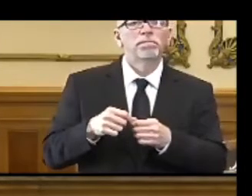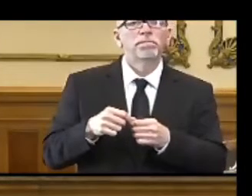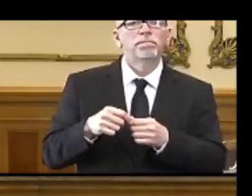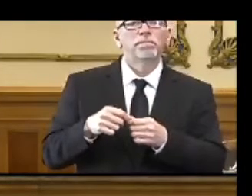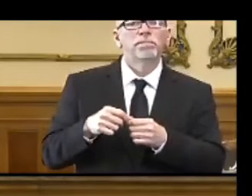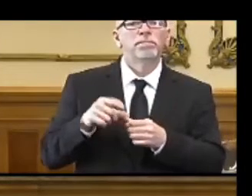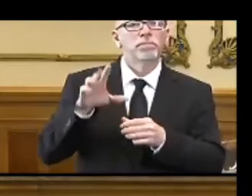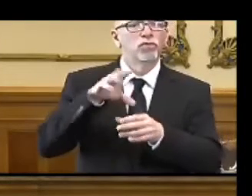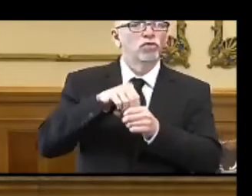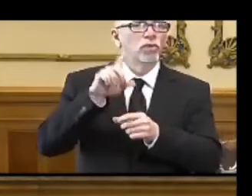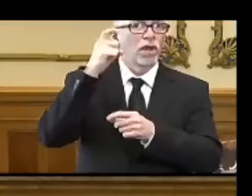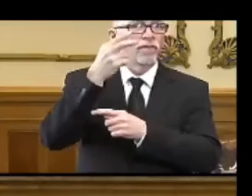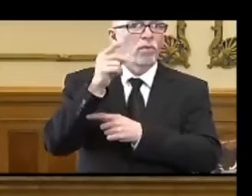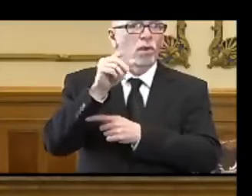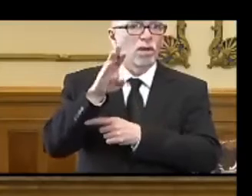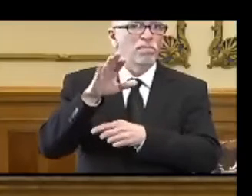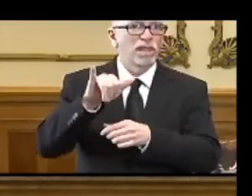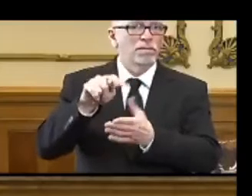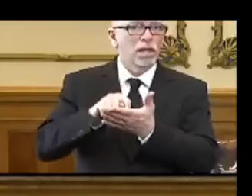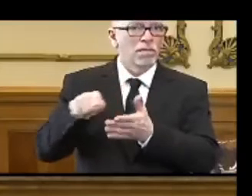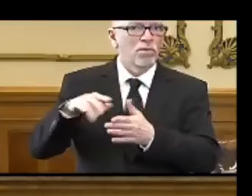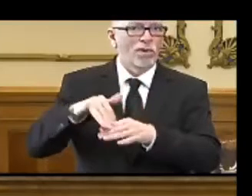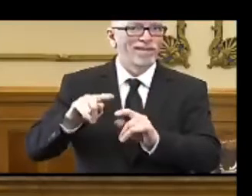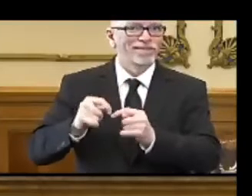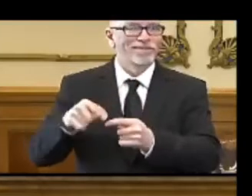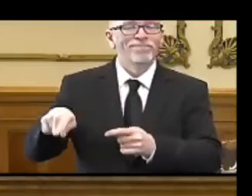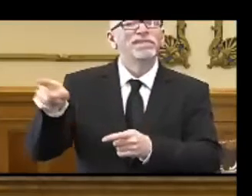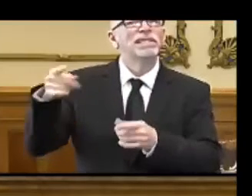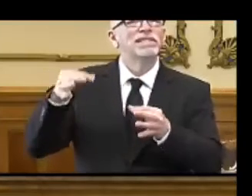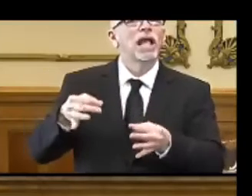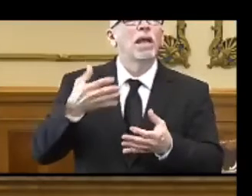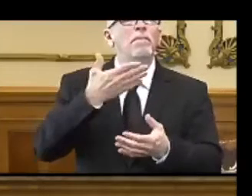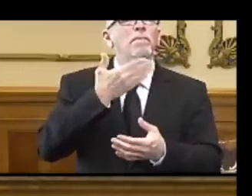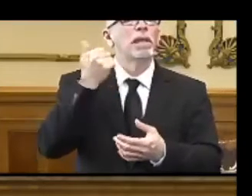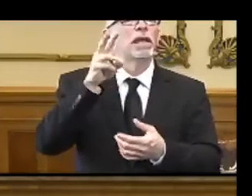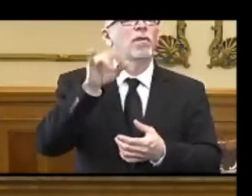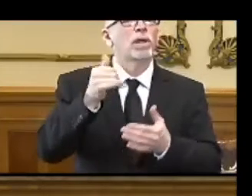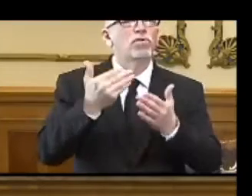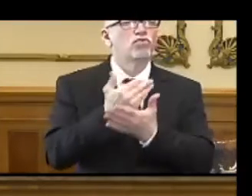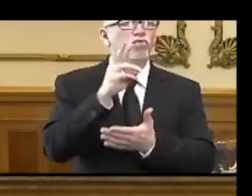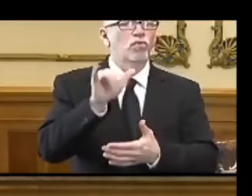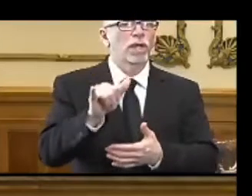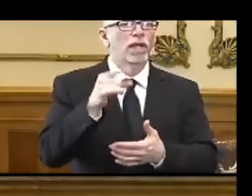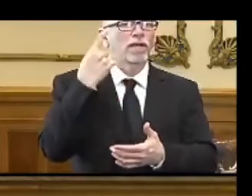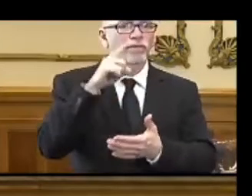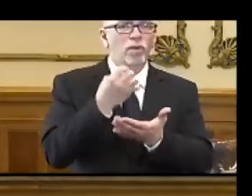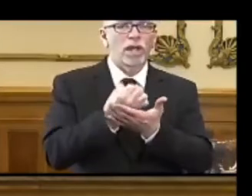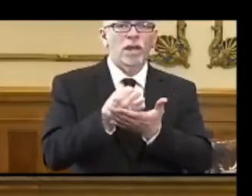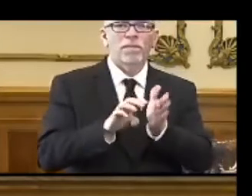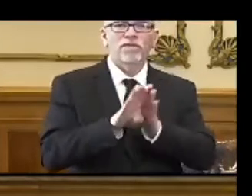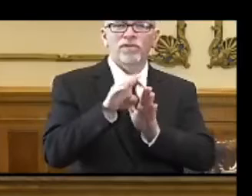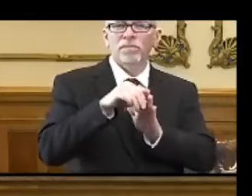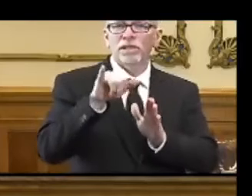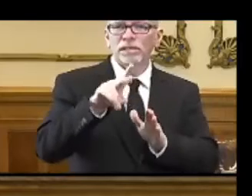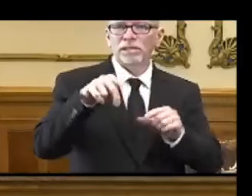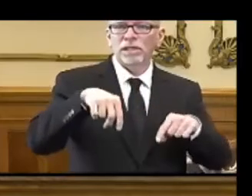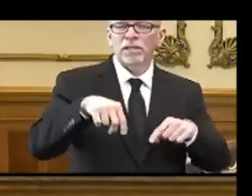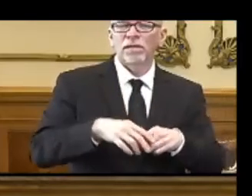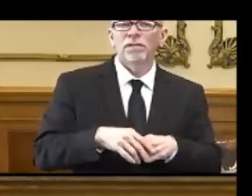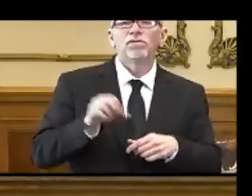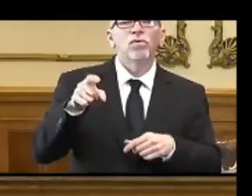included Governor Holcomb, they decided there was a better way, a new way to do economic development in Indiana, hence